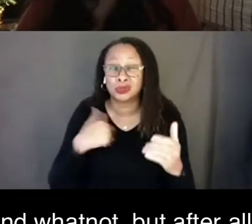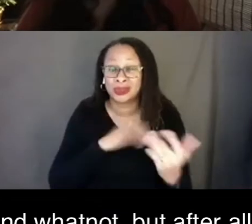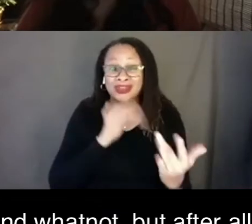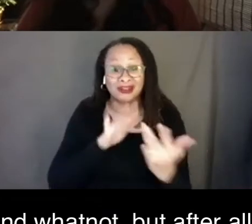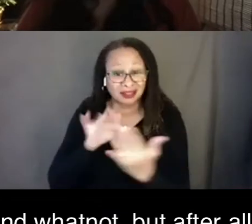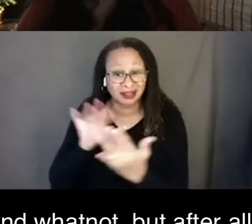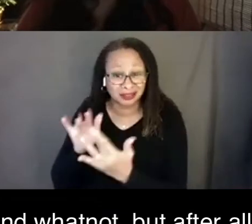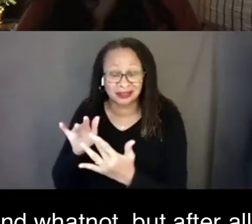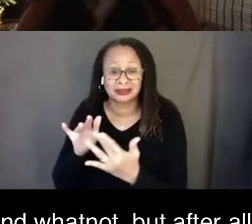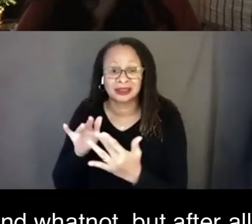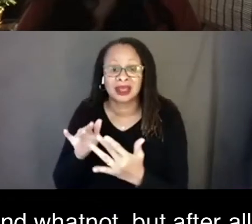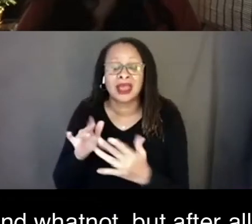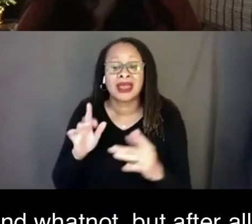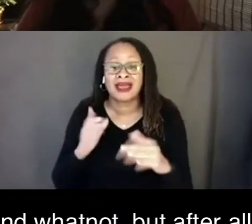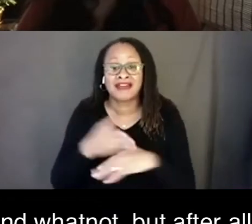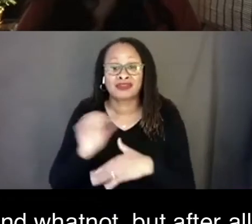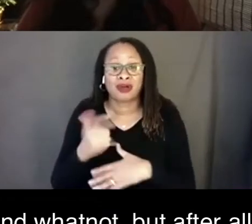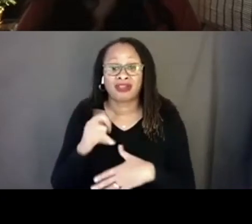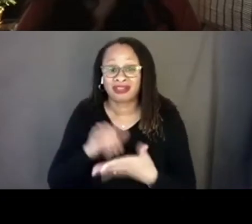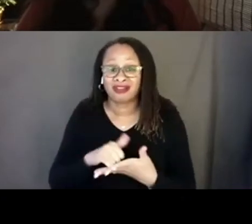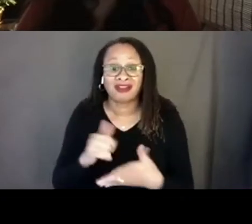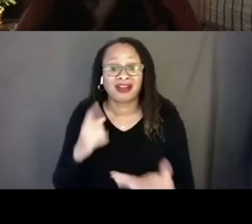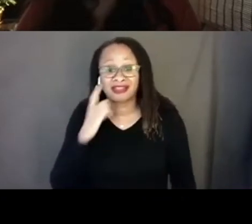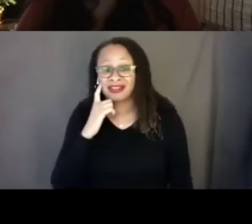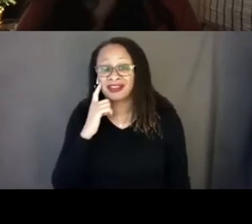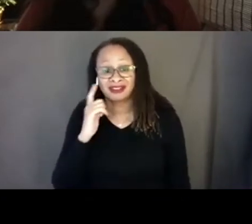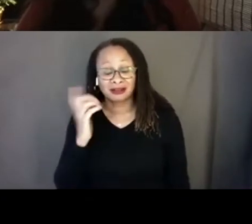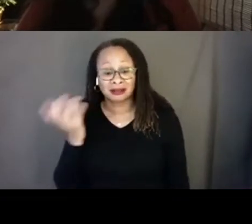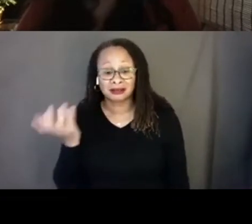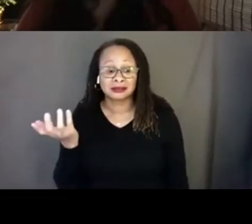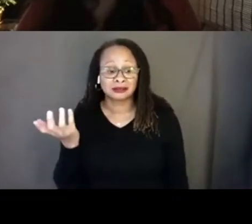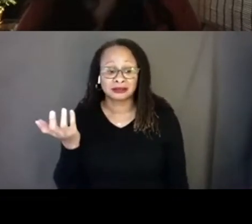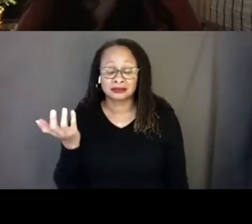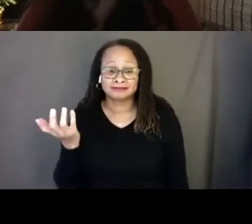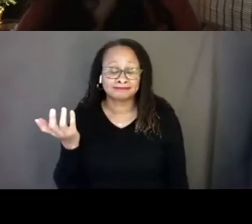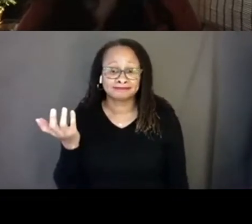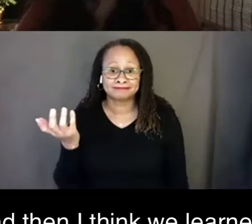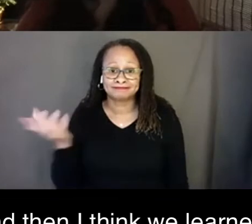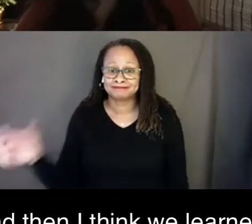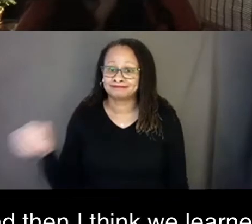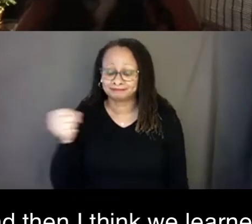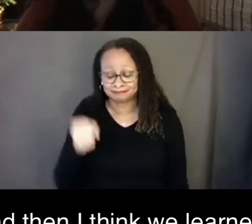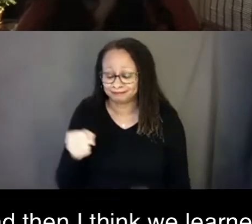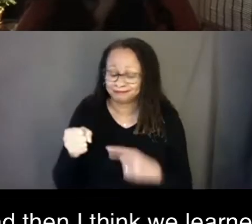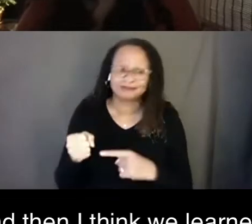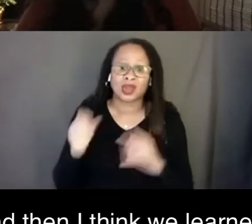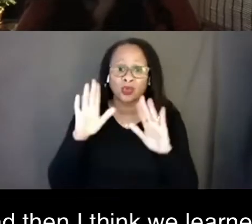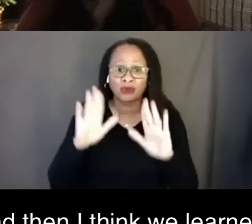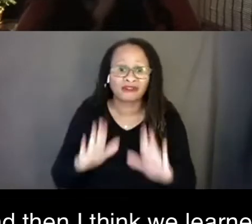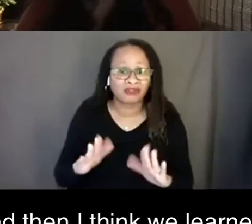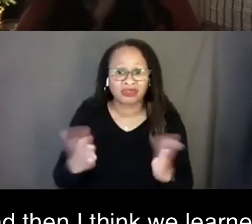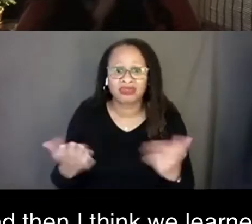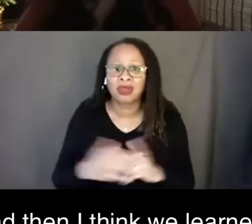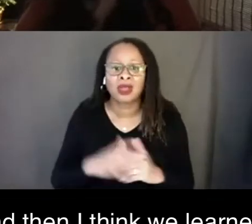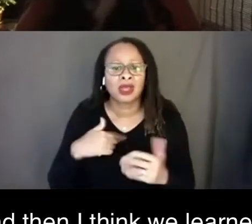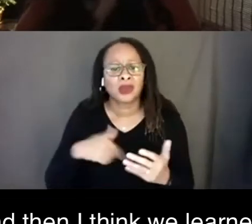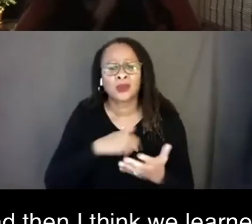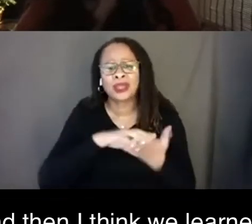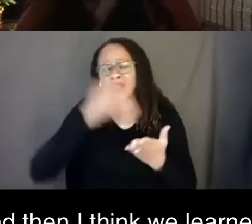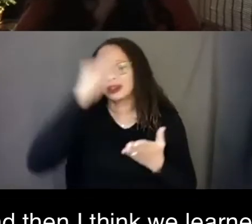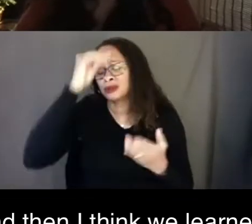know, after all that, I think it was just came out all wonderfully. And then I think we learned so much